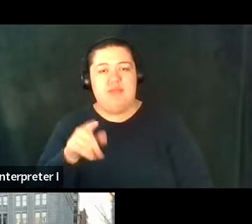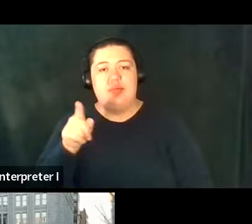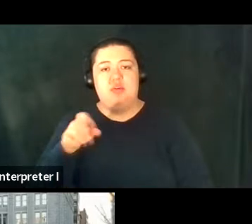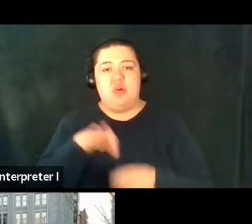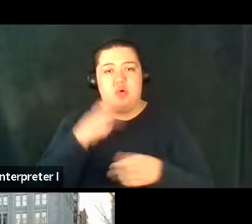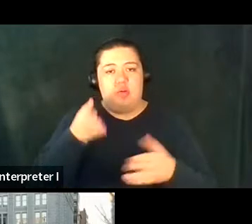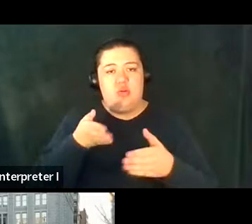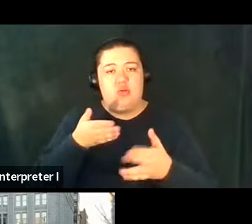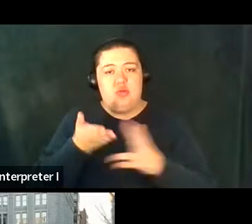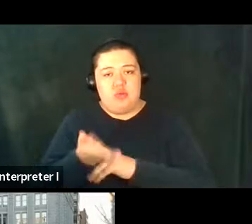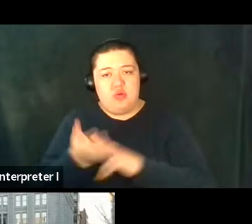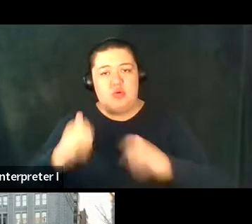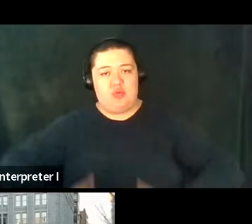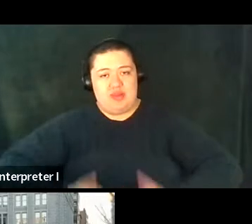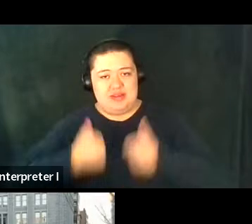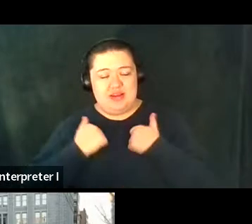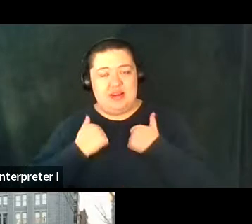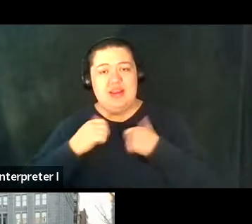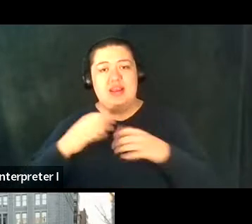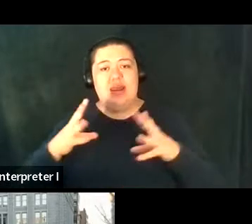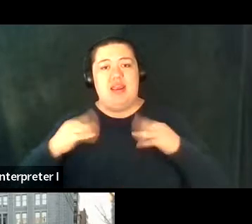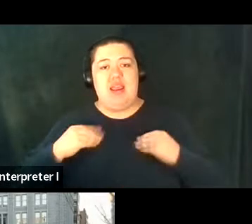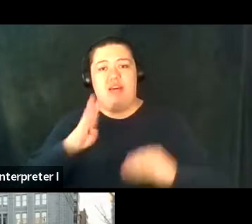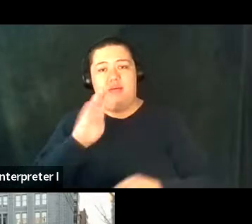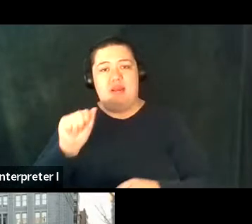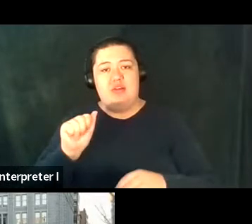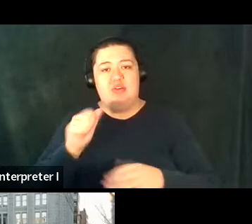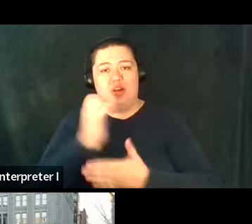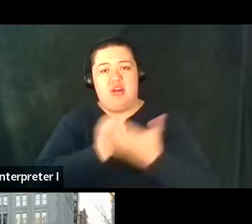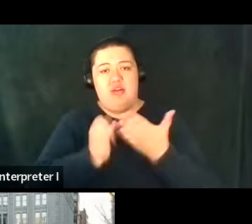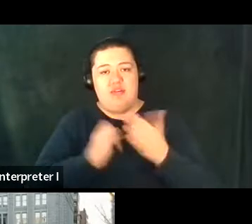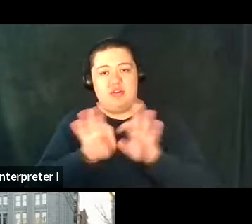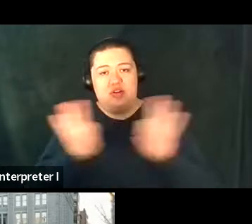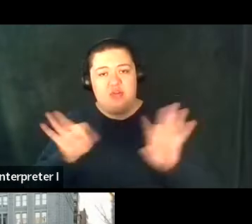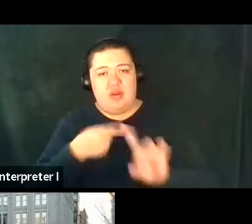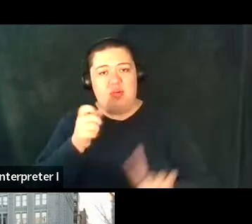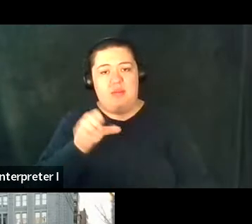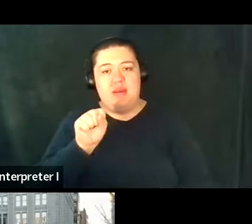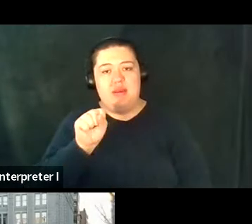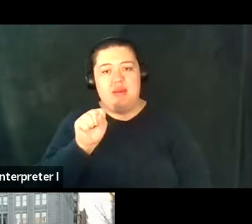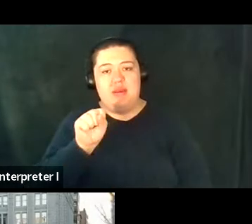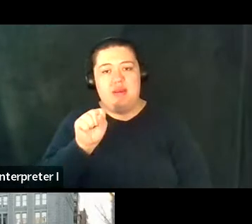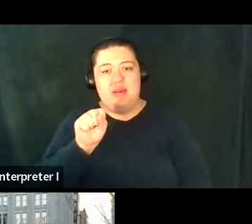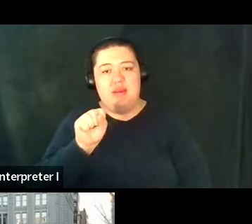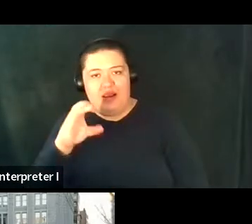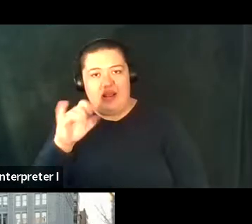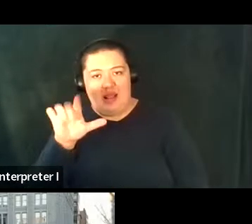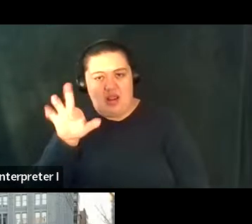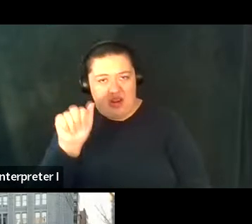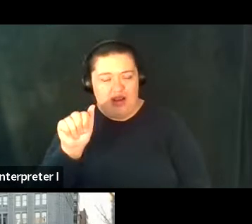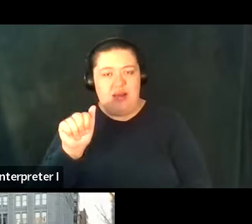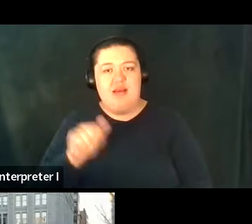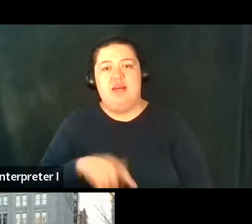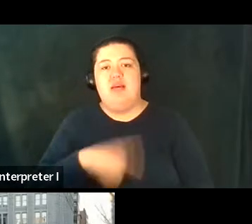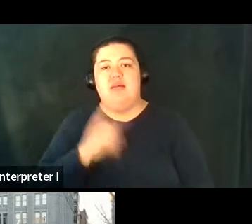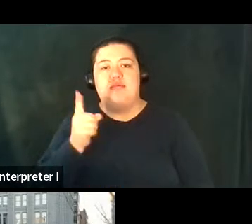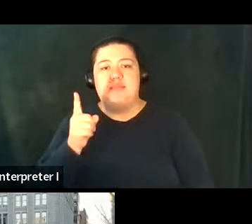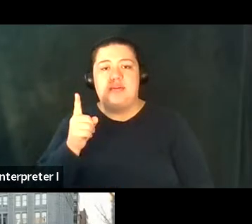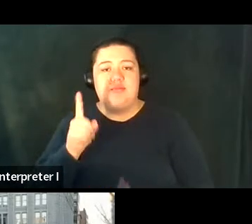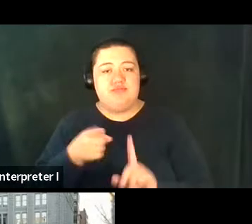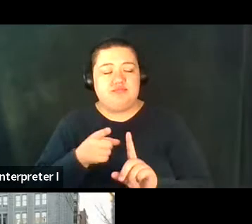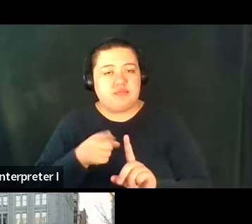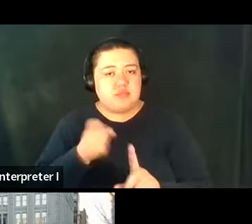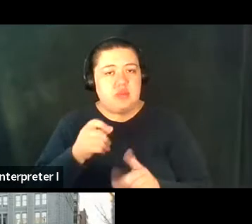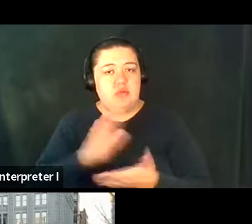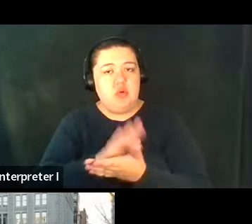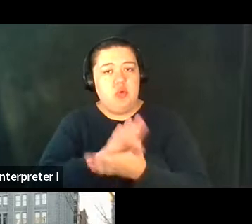She received her Bachelor of Arts degree from Santa Clara University, a Master of Public Policy degree from Harvard University's Kennedy School of Government, and a